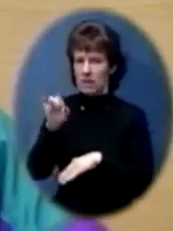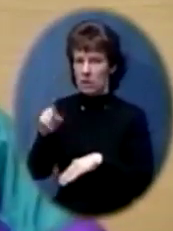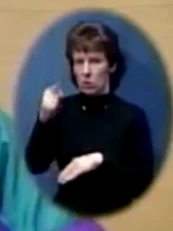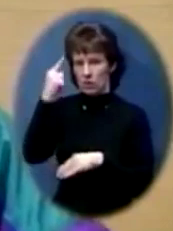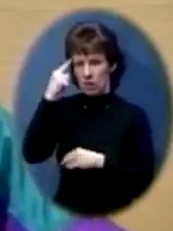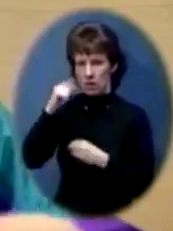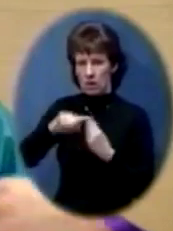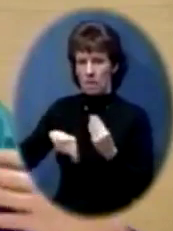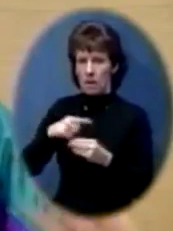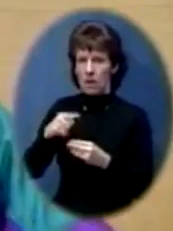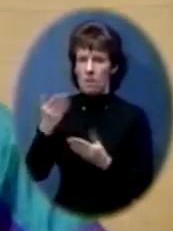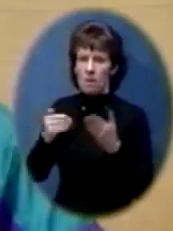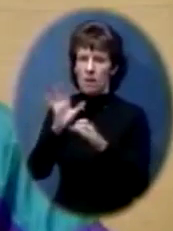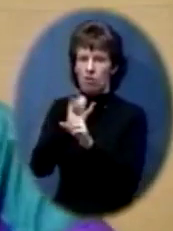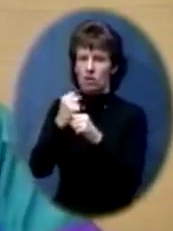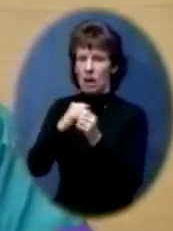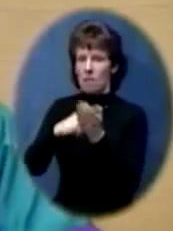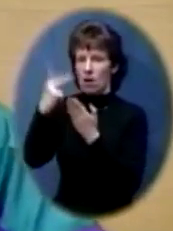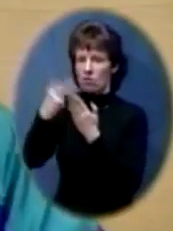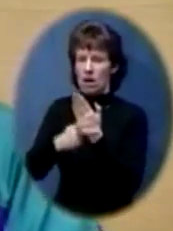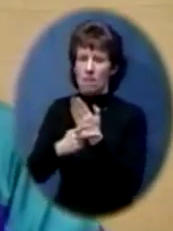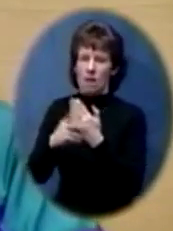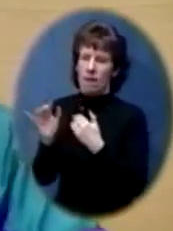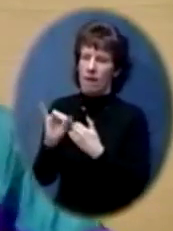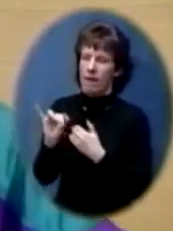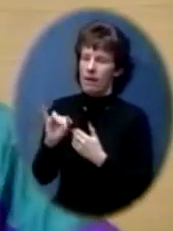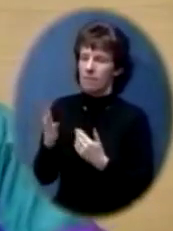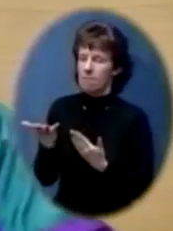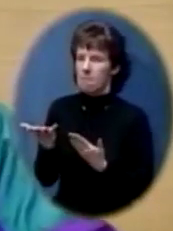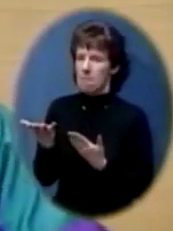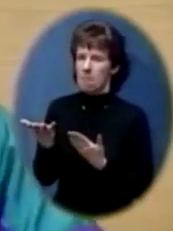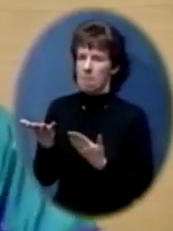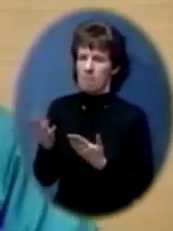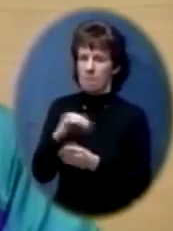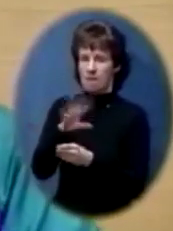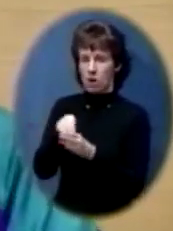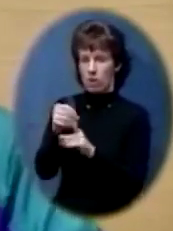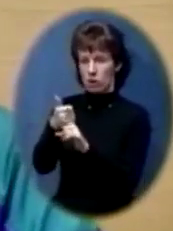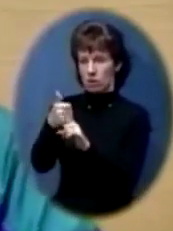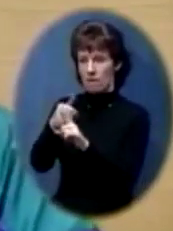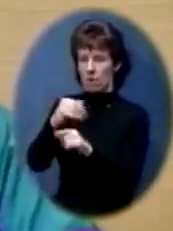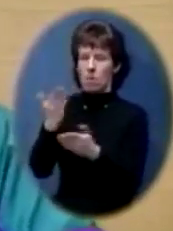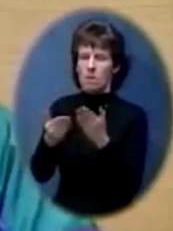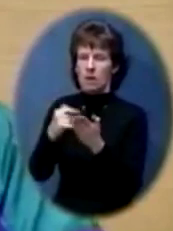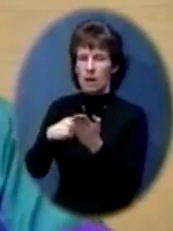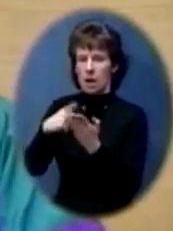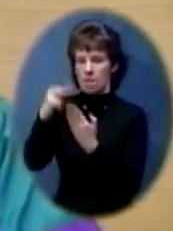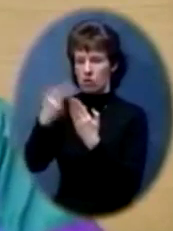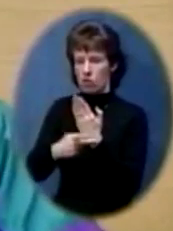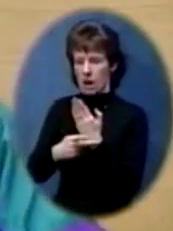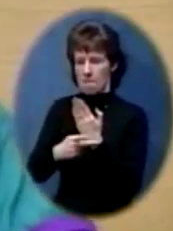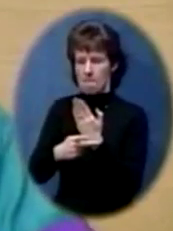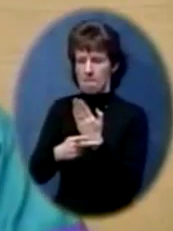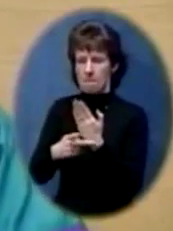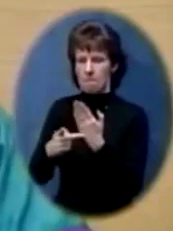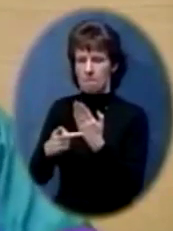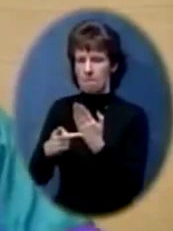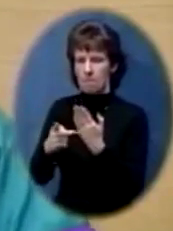of creating a program, I don't know whether you know it would involve you personally, but creating a program which would